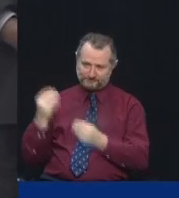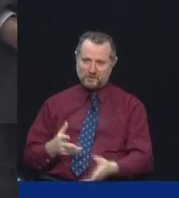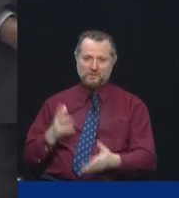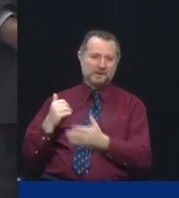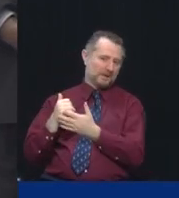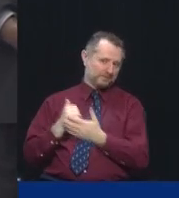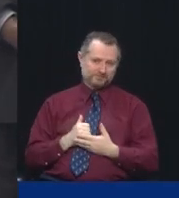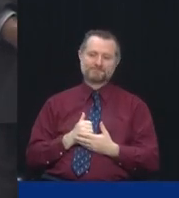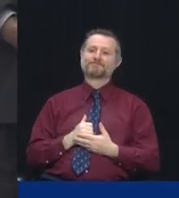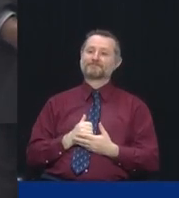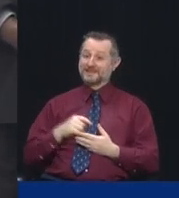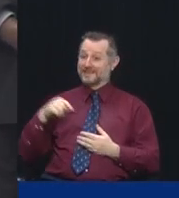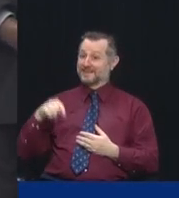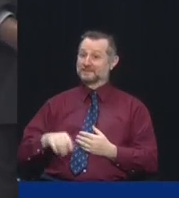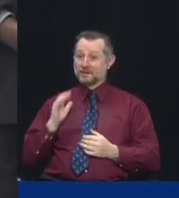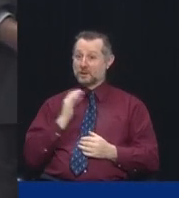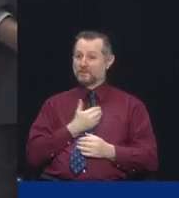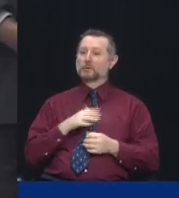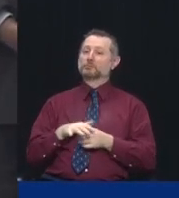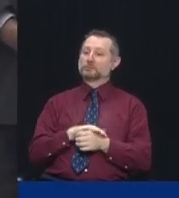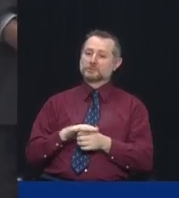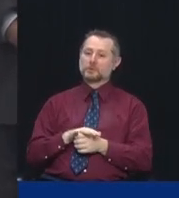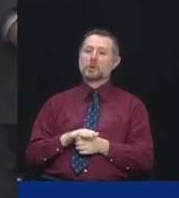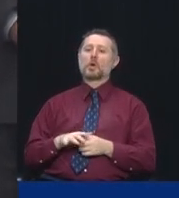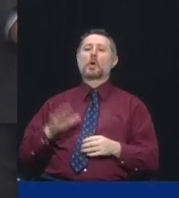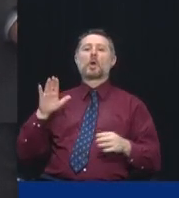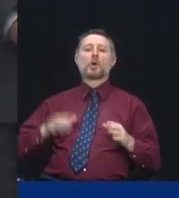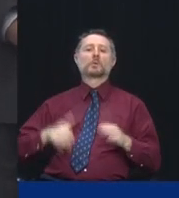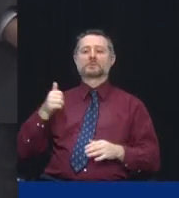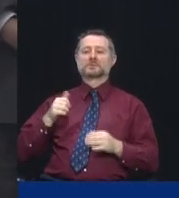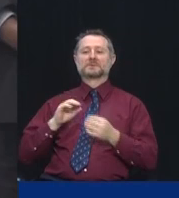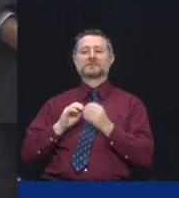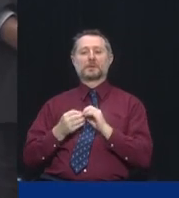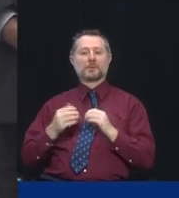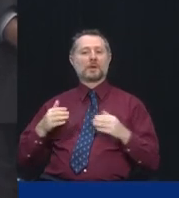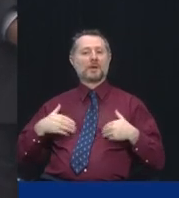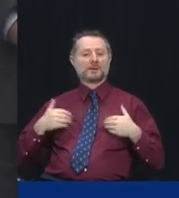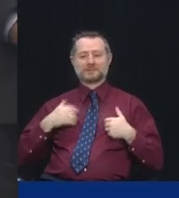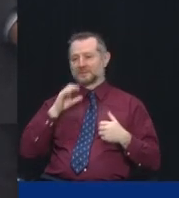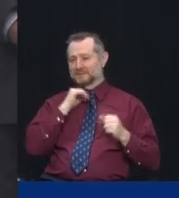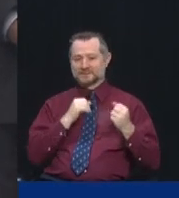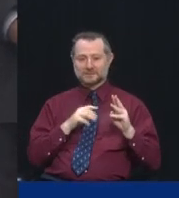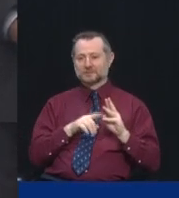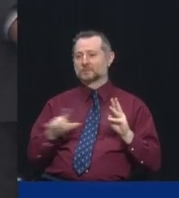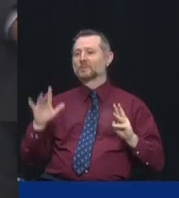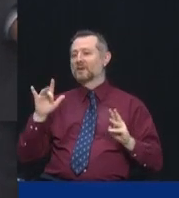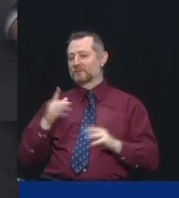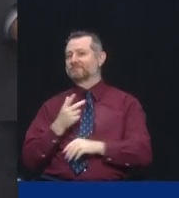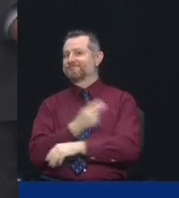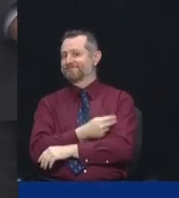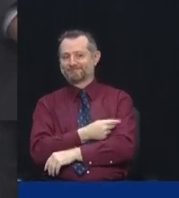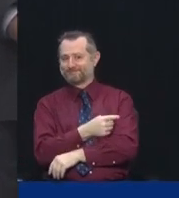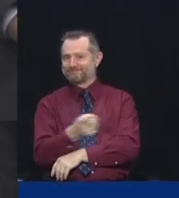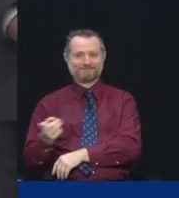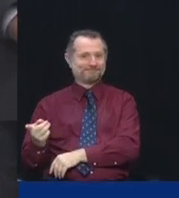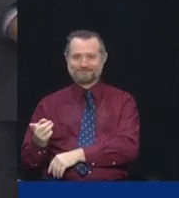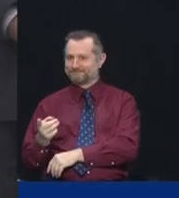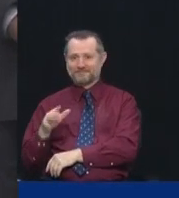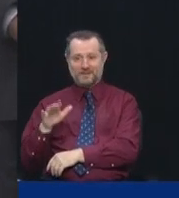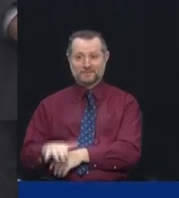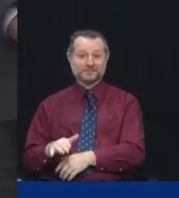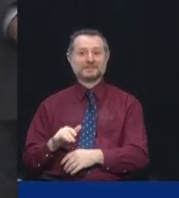Our region has the lowest share of young people getting vaccinated, and I think that can change based on the strategies that have been